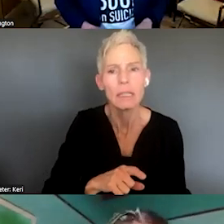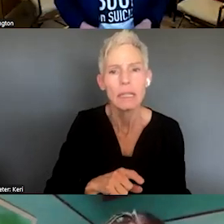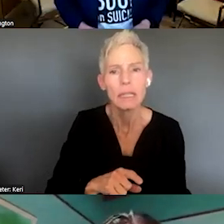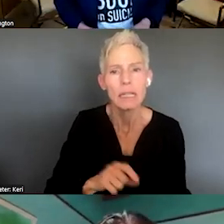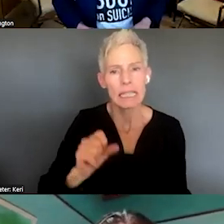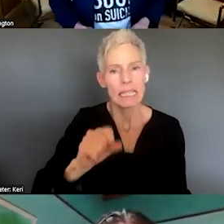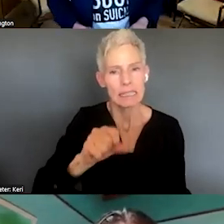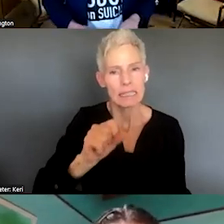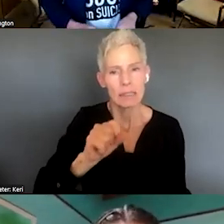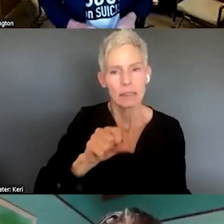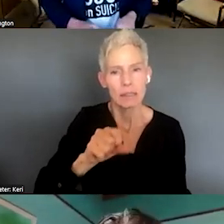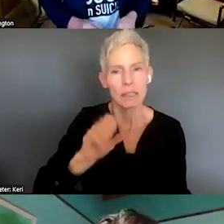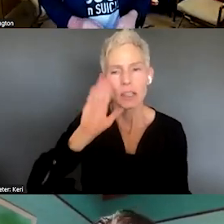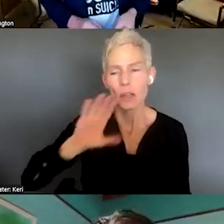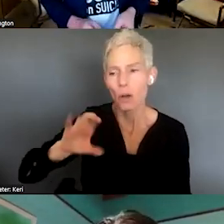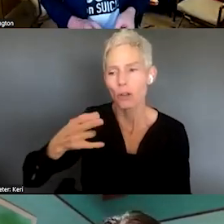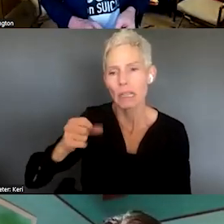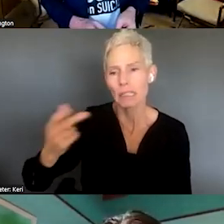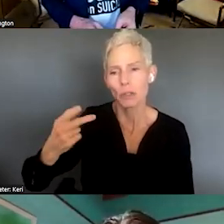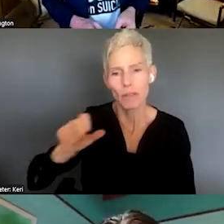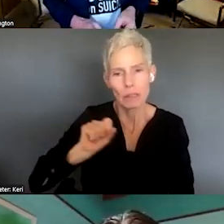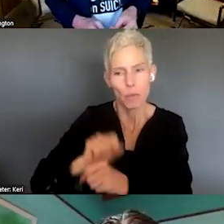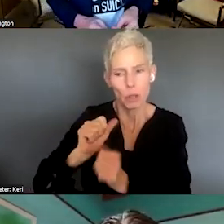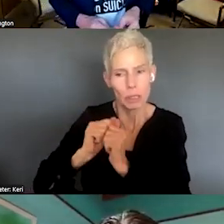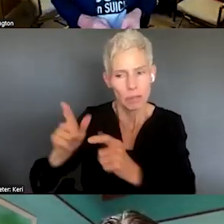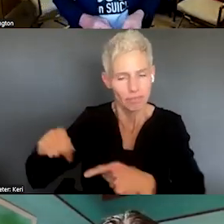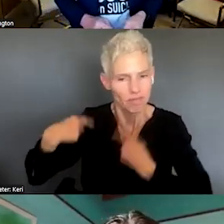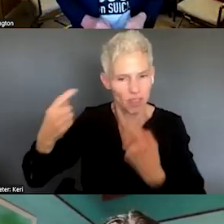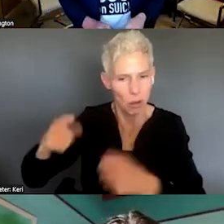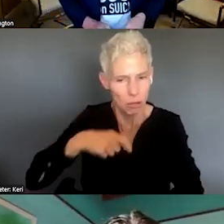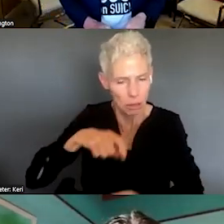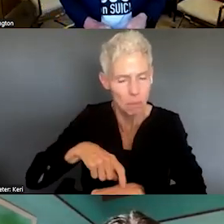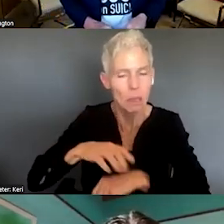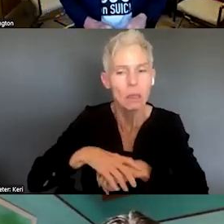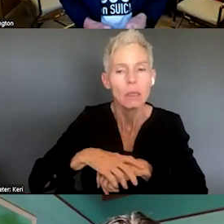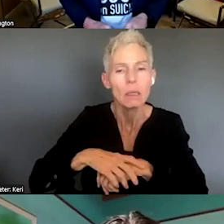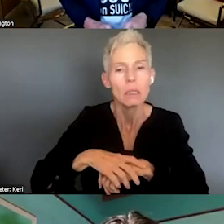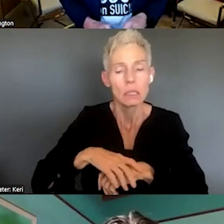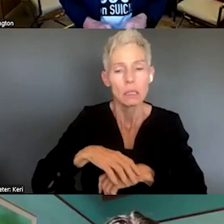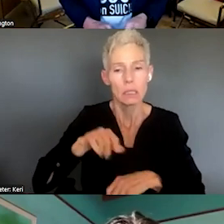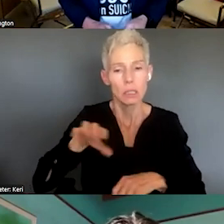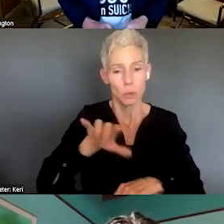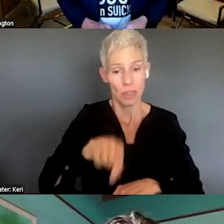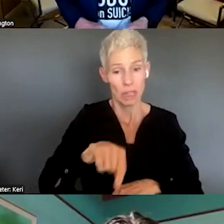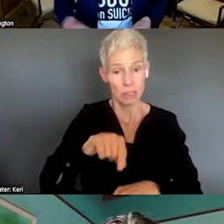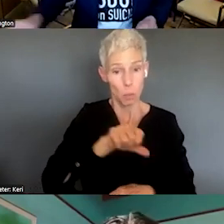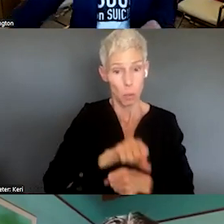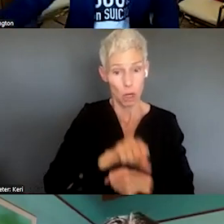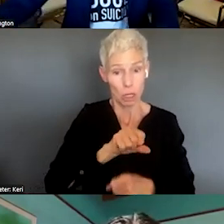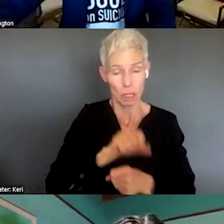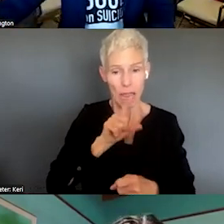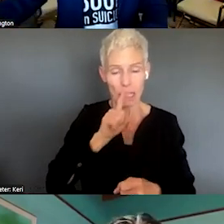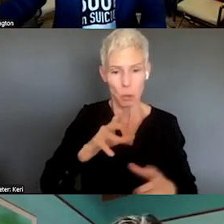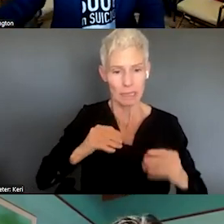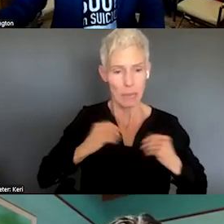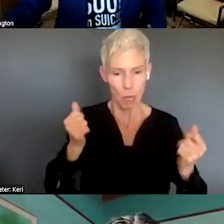Yeah, so, Chris and I have worked together for a long time, and to be able to do this work to take everyone, I think it's, as